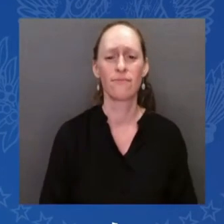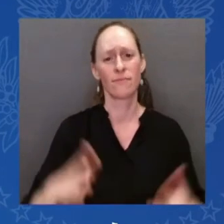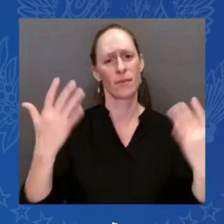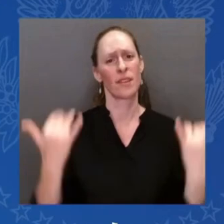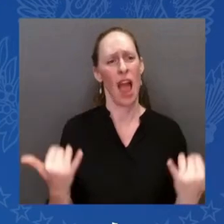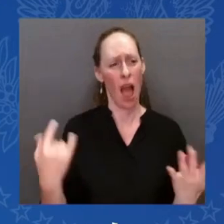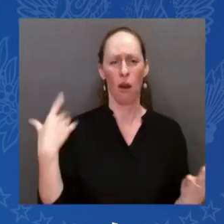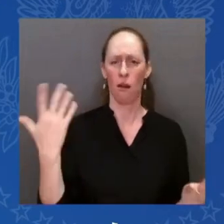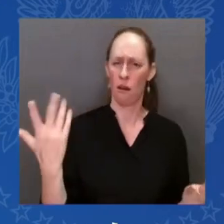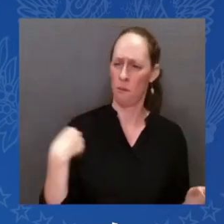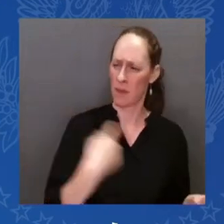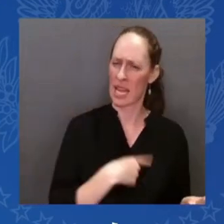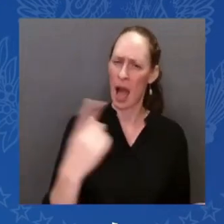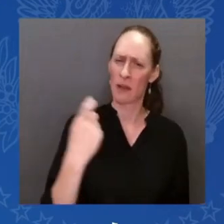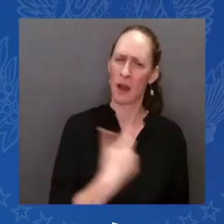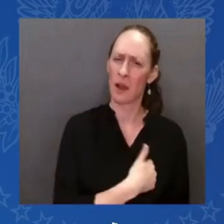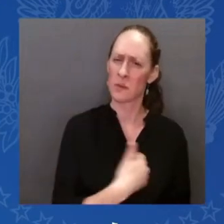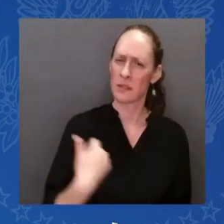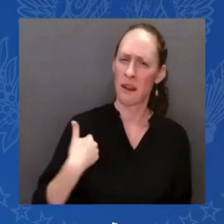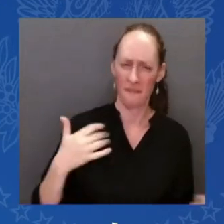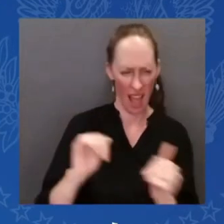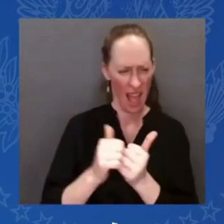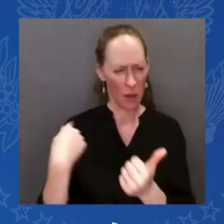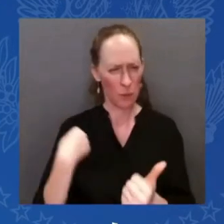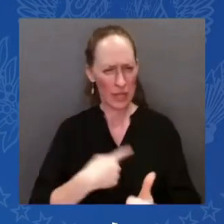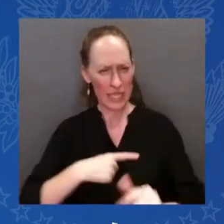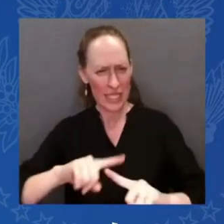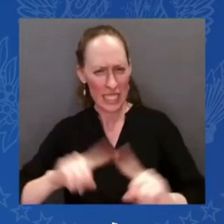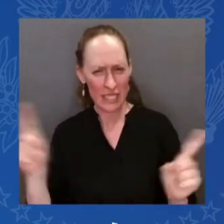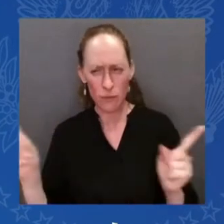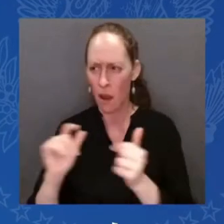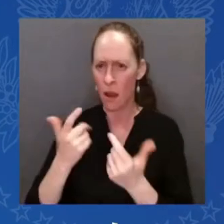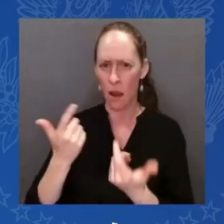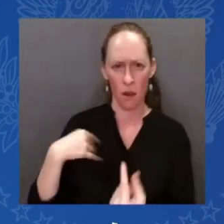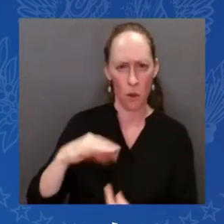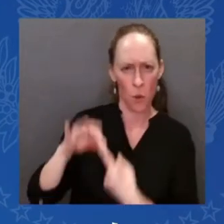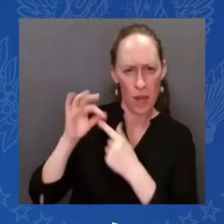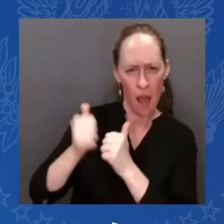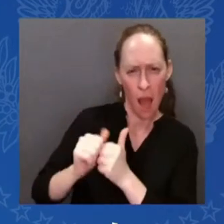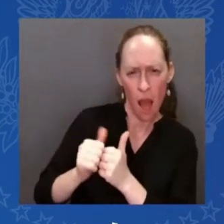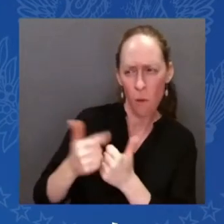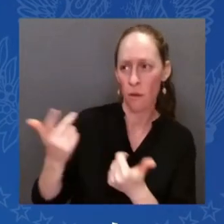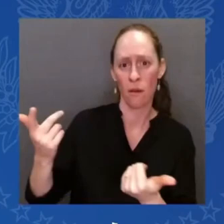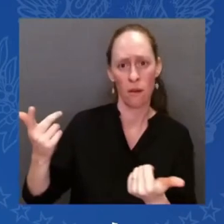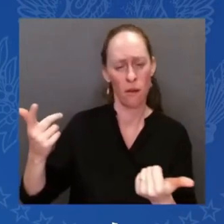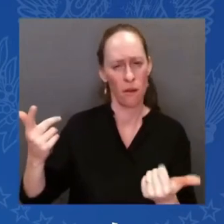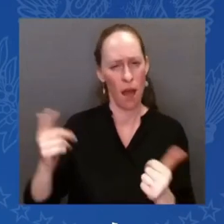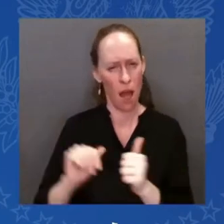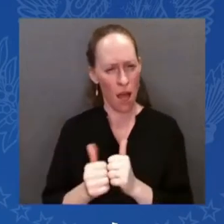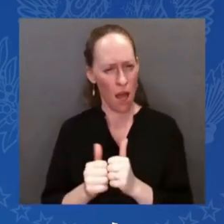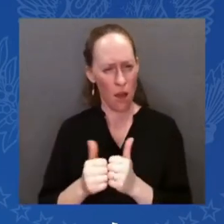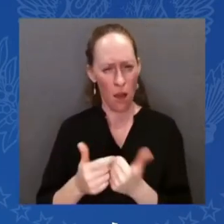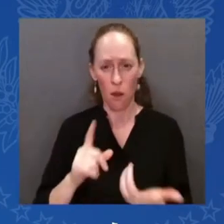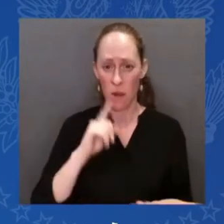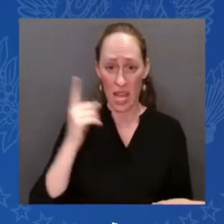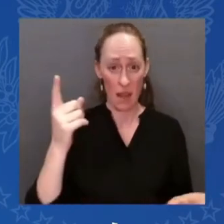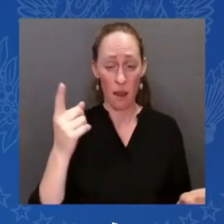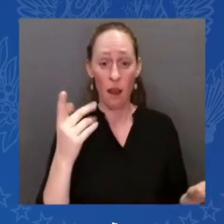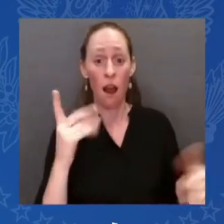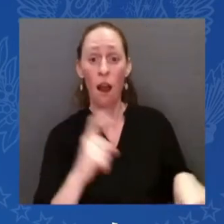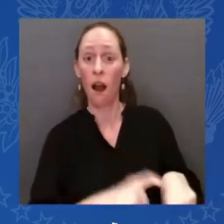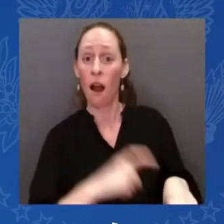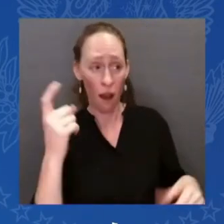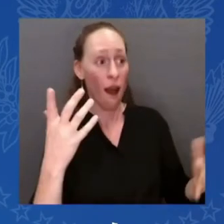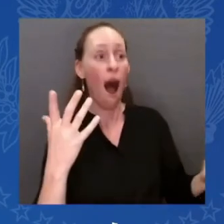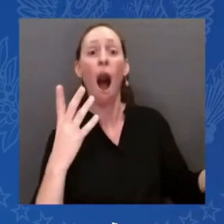world becomes a more beautiful place to be. And as you lead and as you fight for what you believe